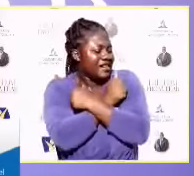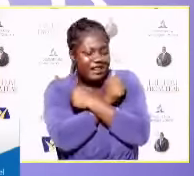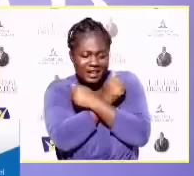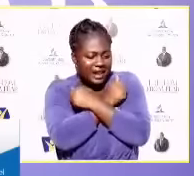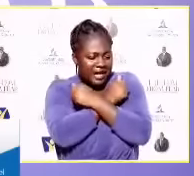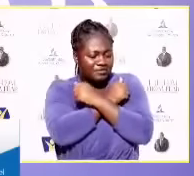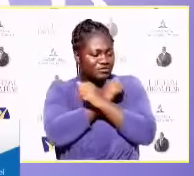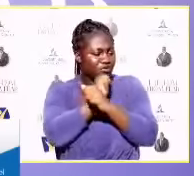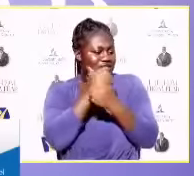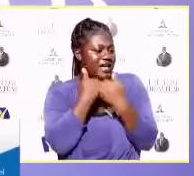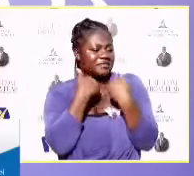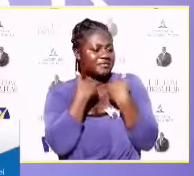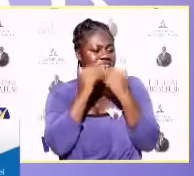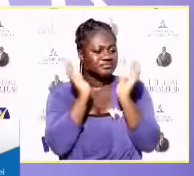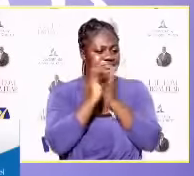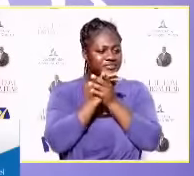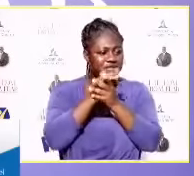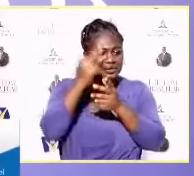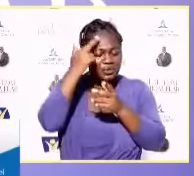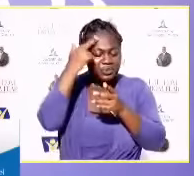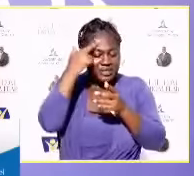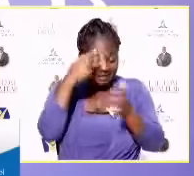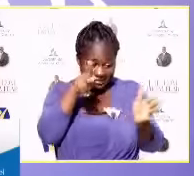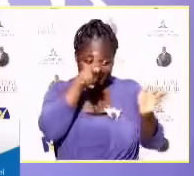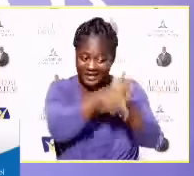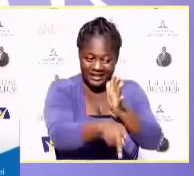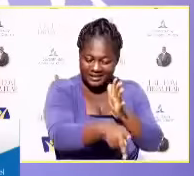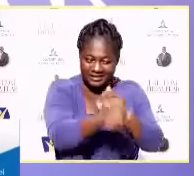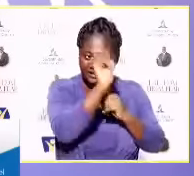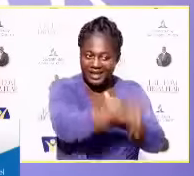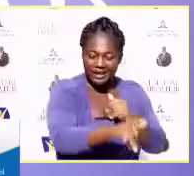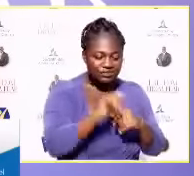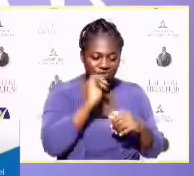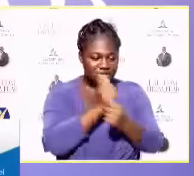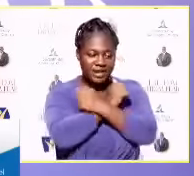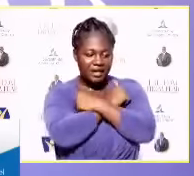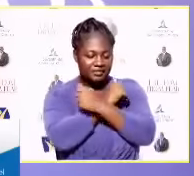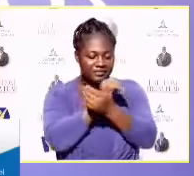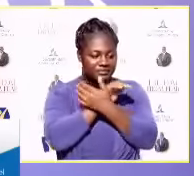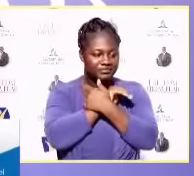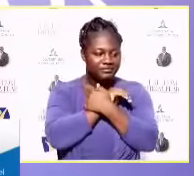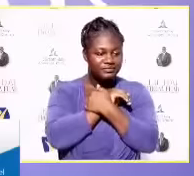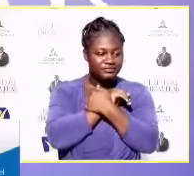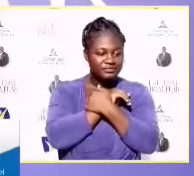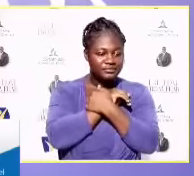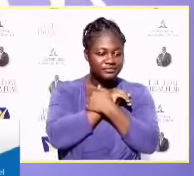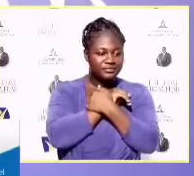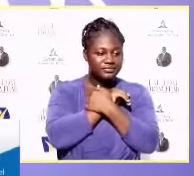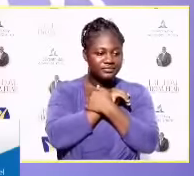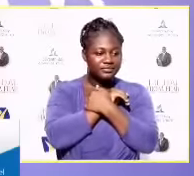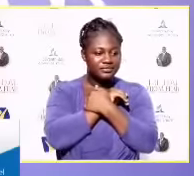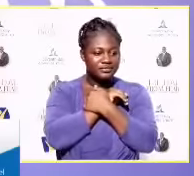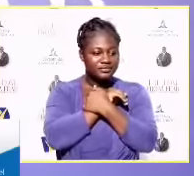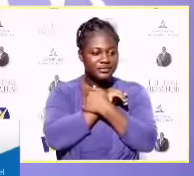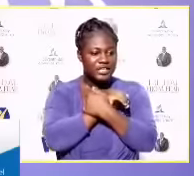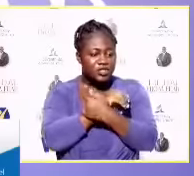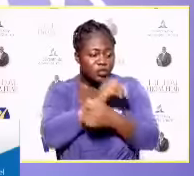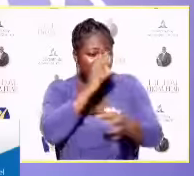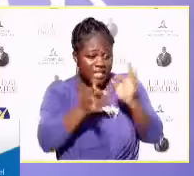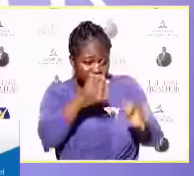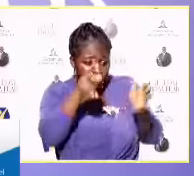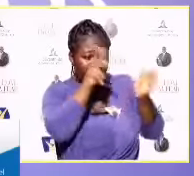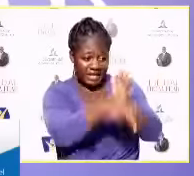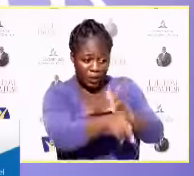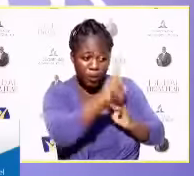love. Because murderers don't love. If you say obia odie wo no ni do. He that loveth not his brother is a murderer. If so